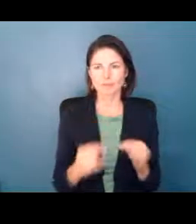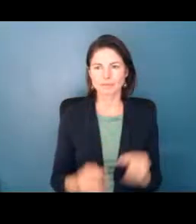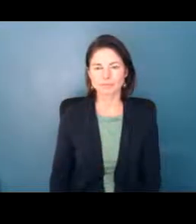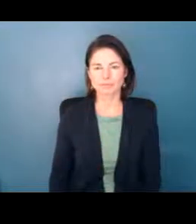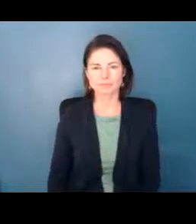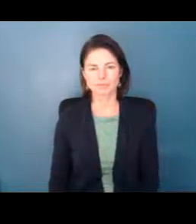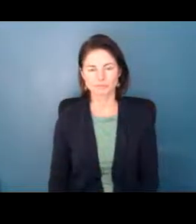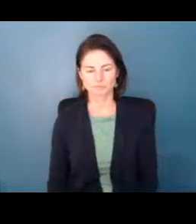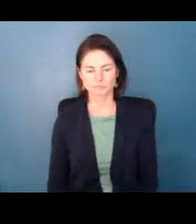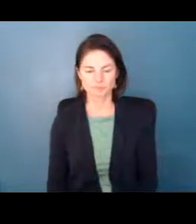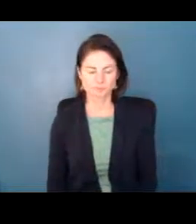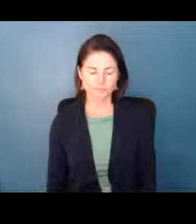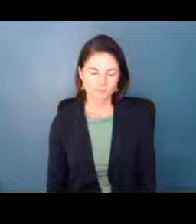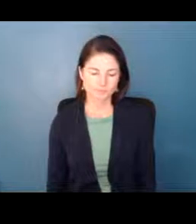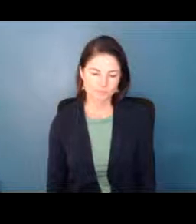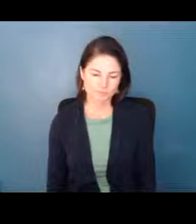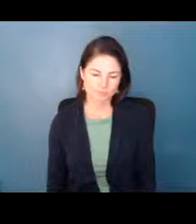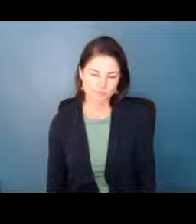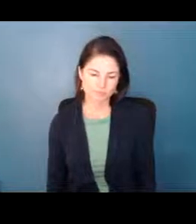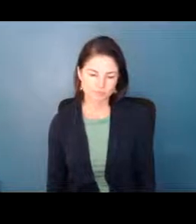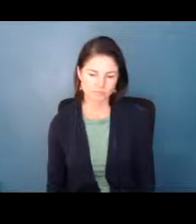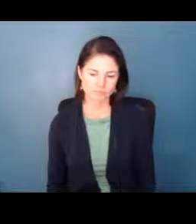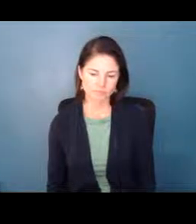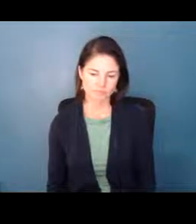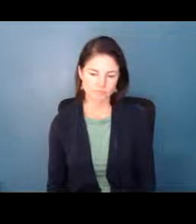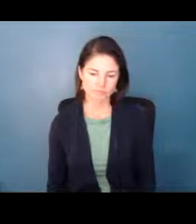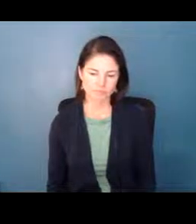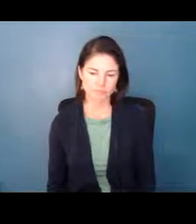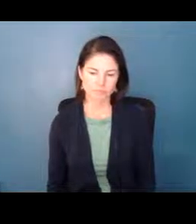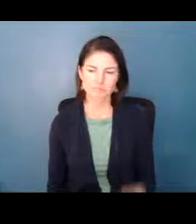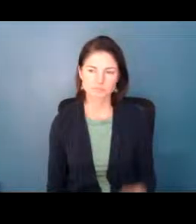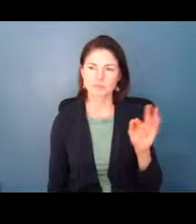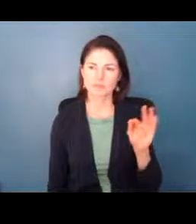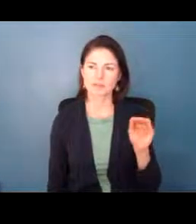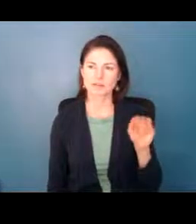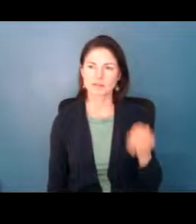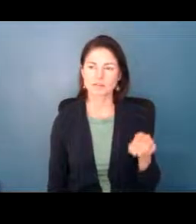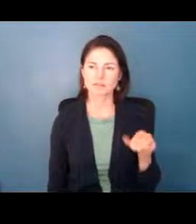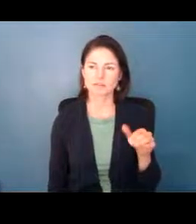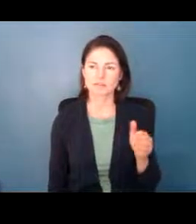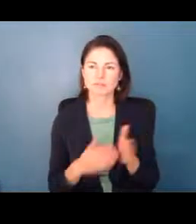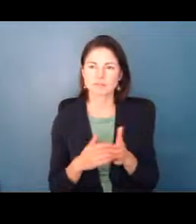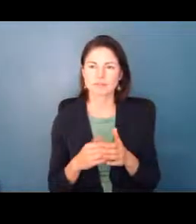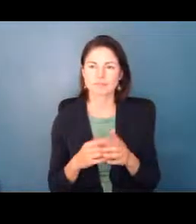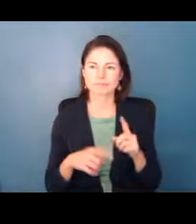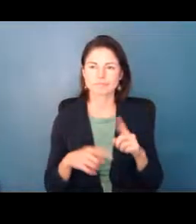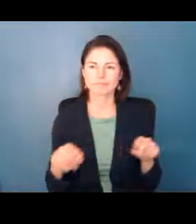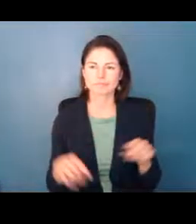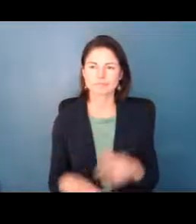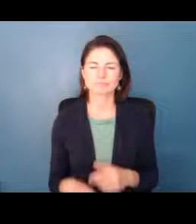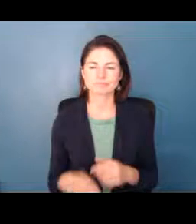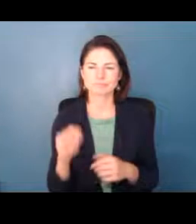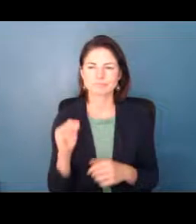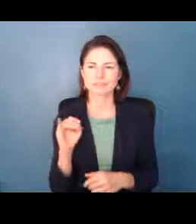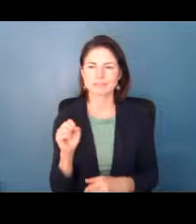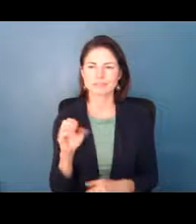Commissioner Martinez. And then there's another 90 million or so of miscellaneous. And just one other note that I wanted to highlight real